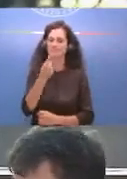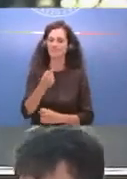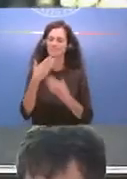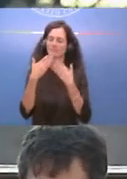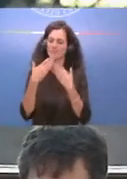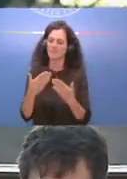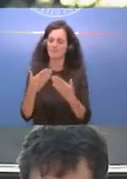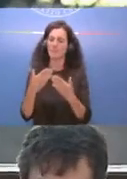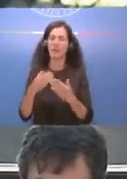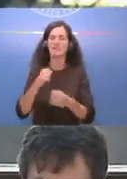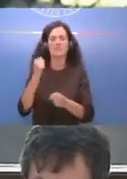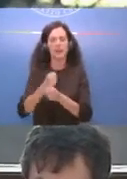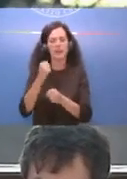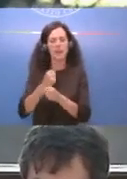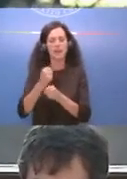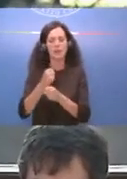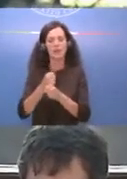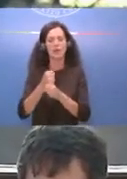institution